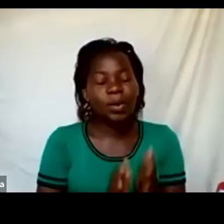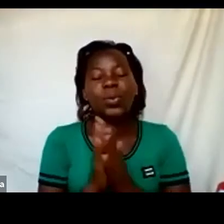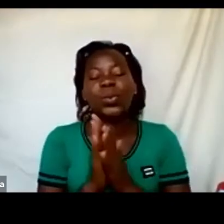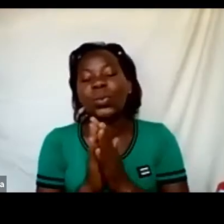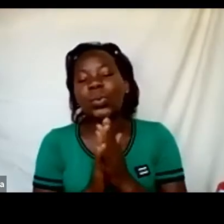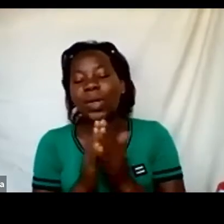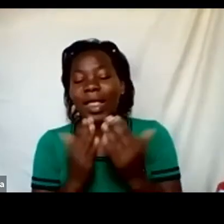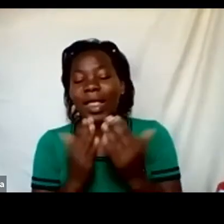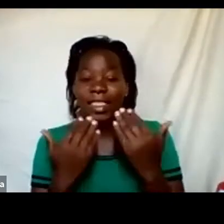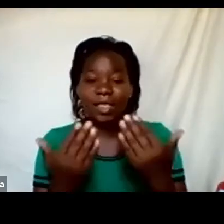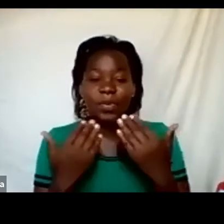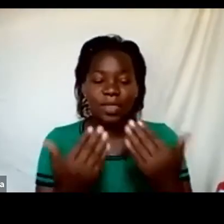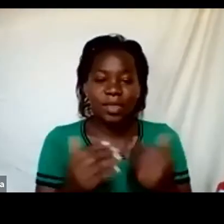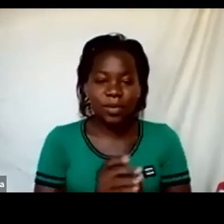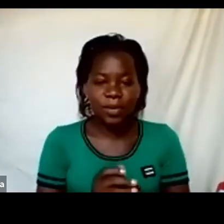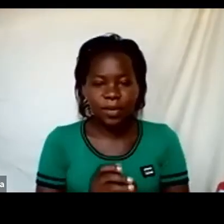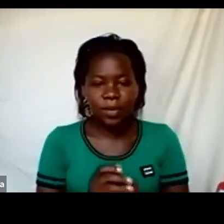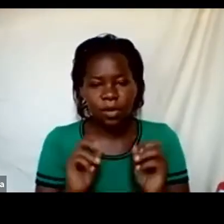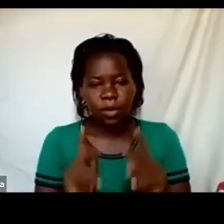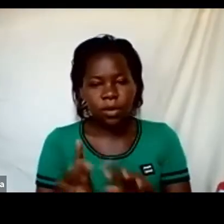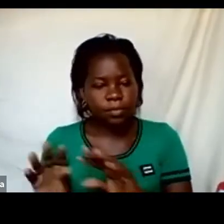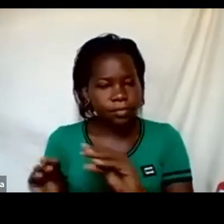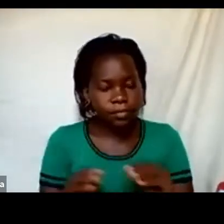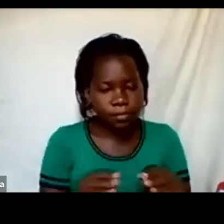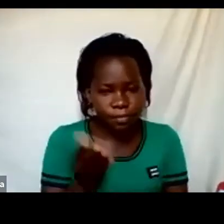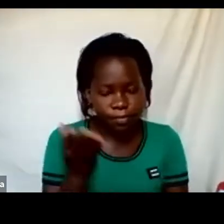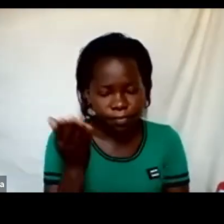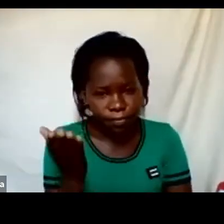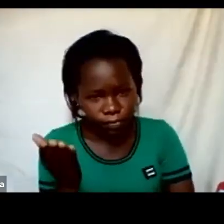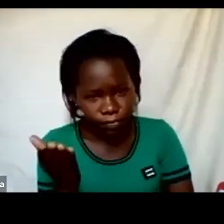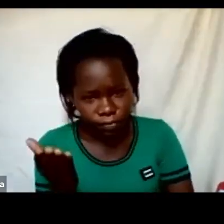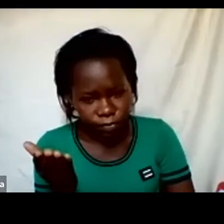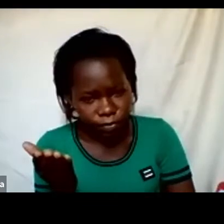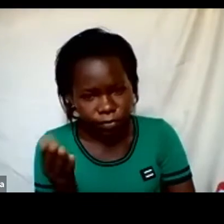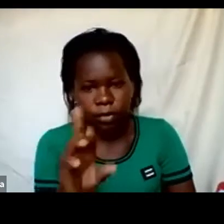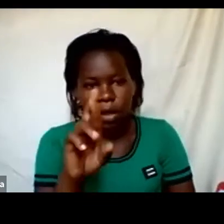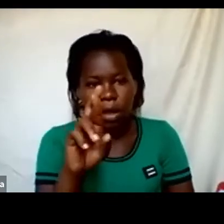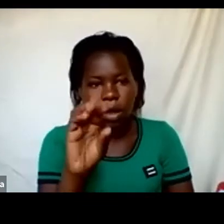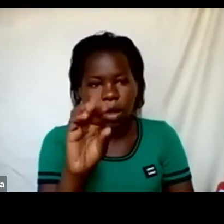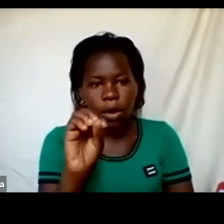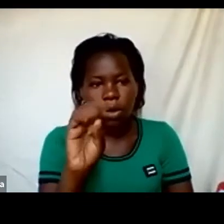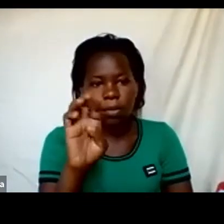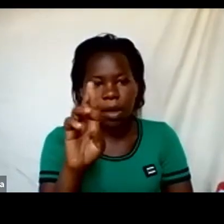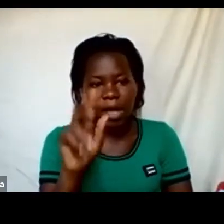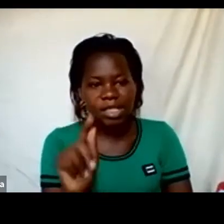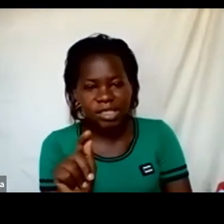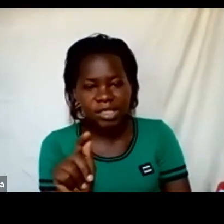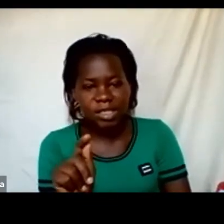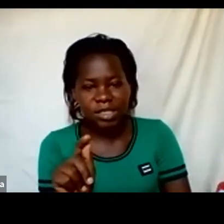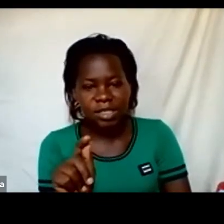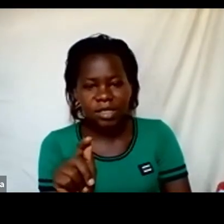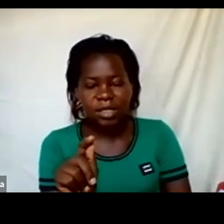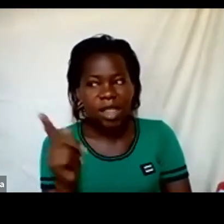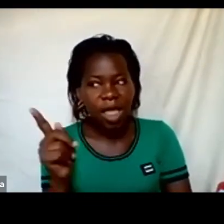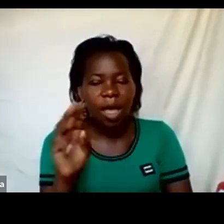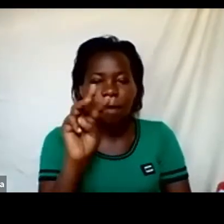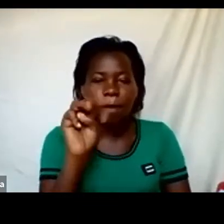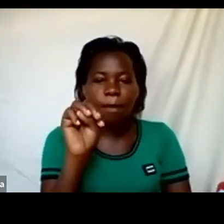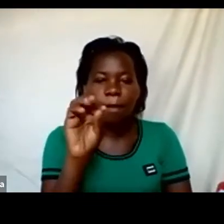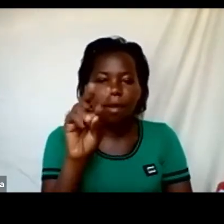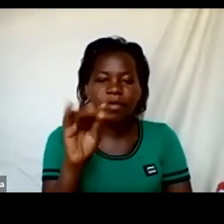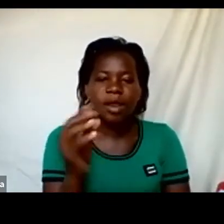much. Let me come to you, Robert, Mr. Stand at Movit. There's a lot of questions